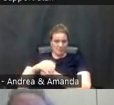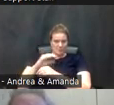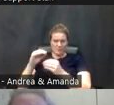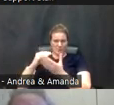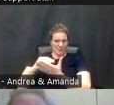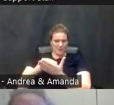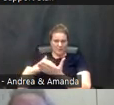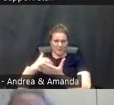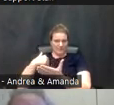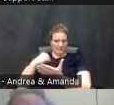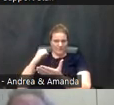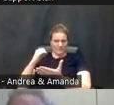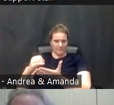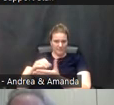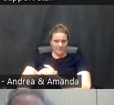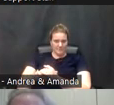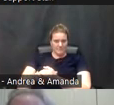list.